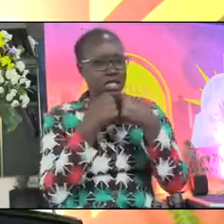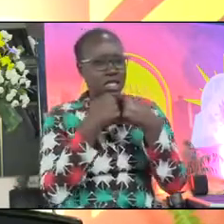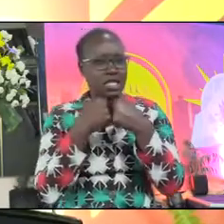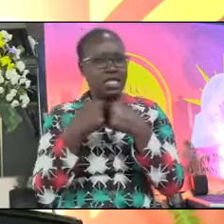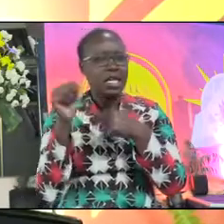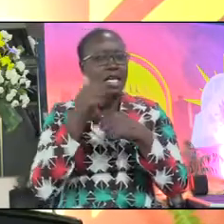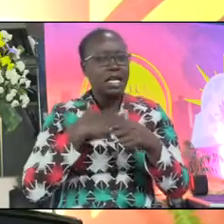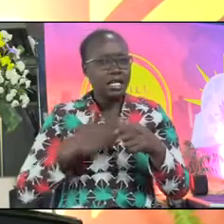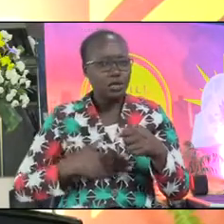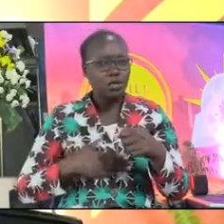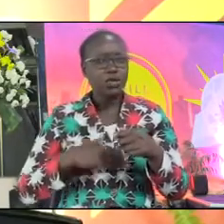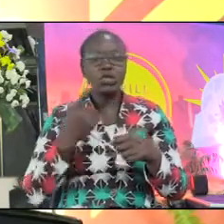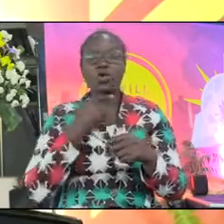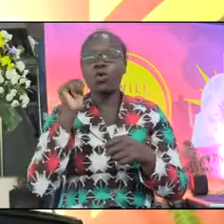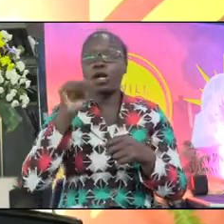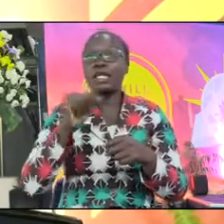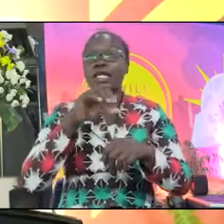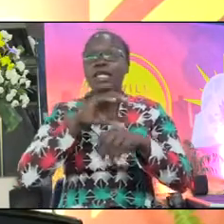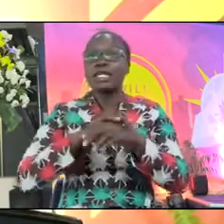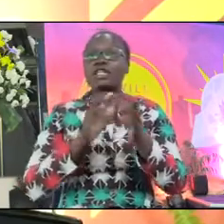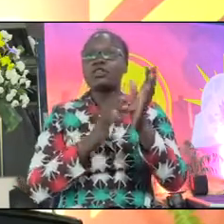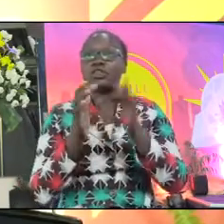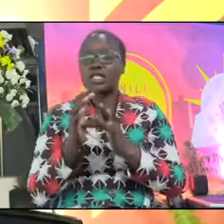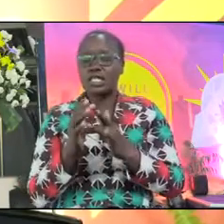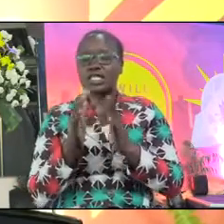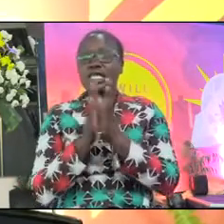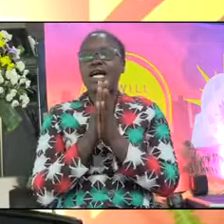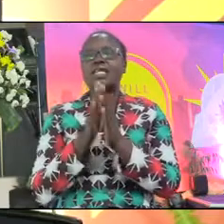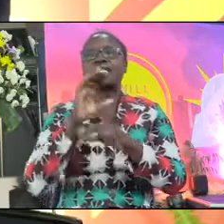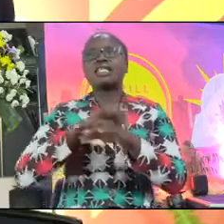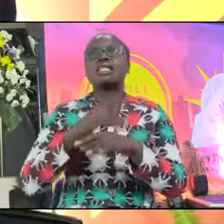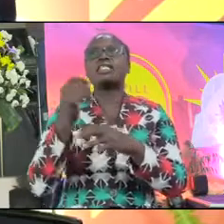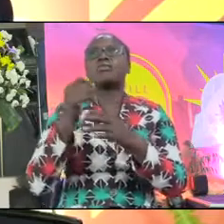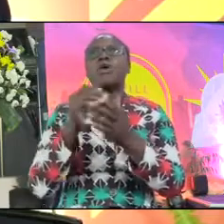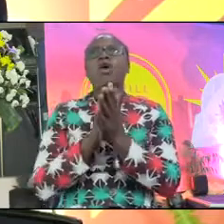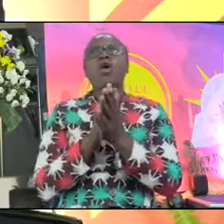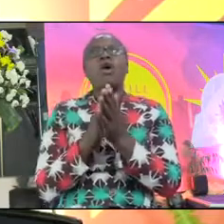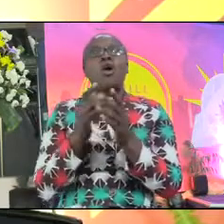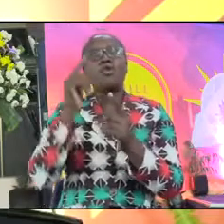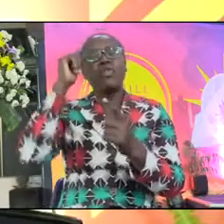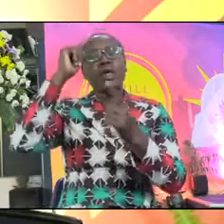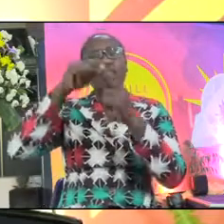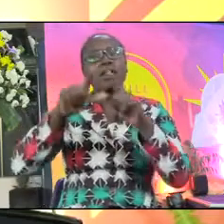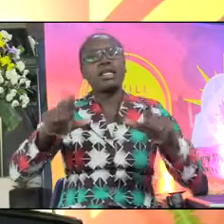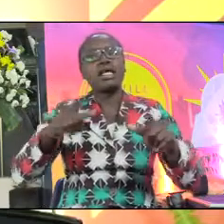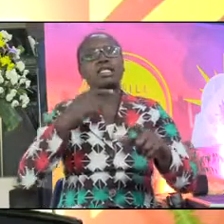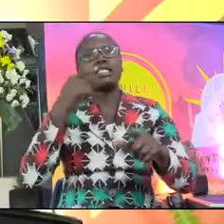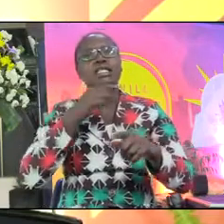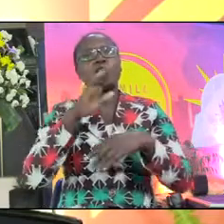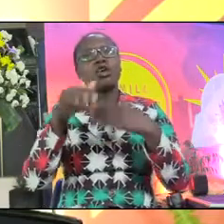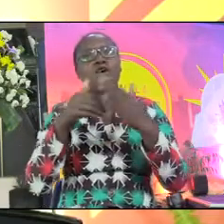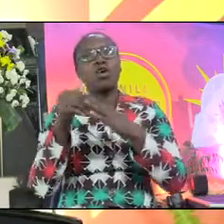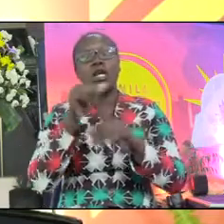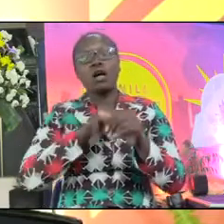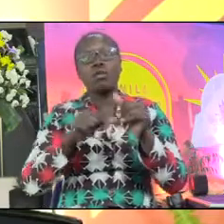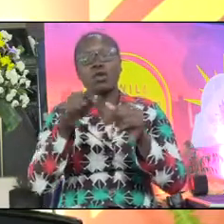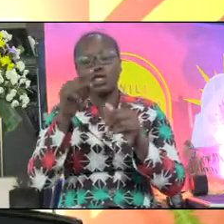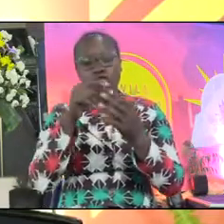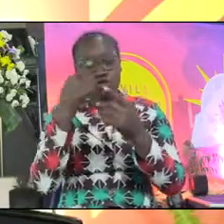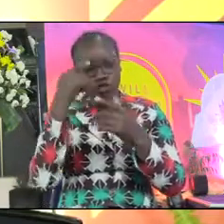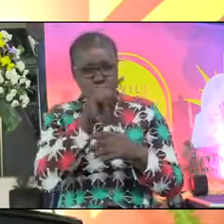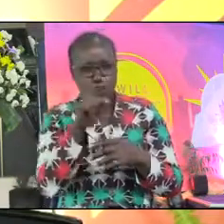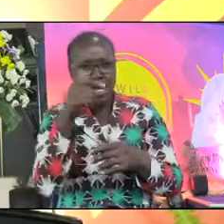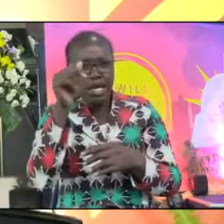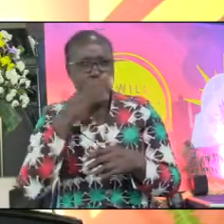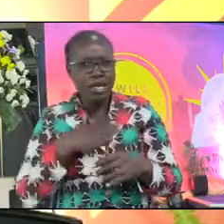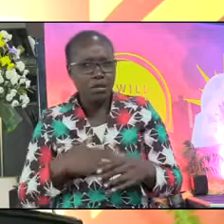there anybody who can get to Jesus and get him on the main line and tell him all about it for you?